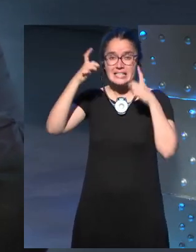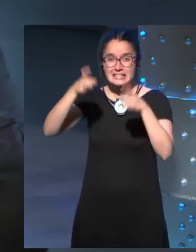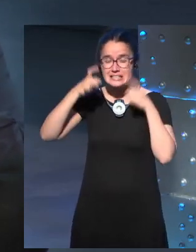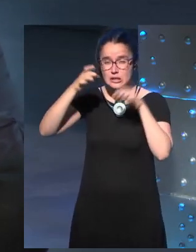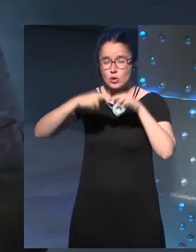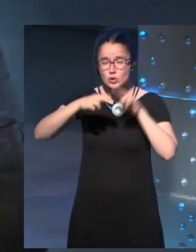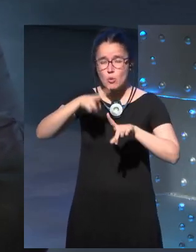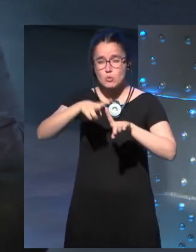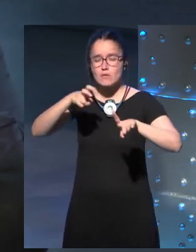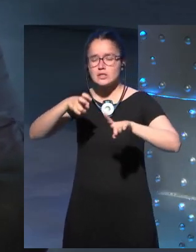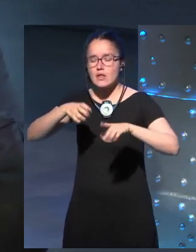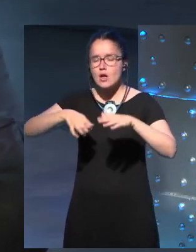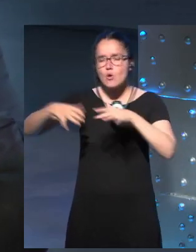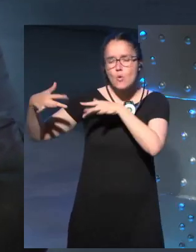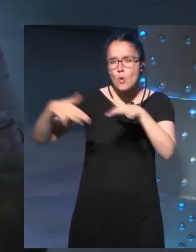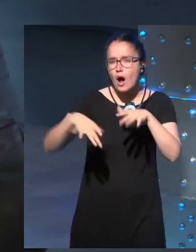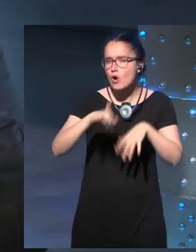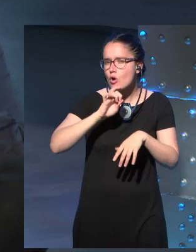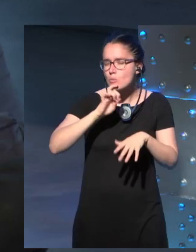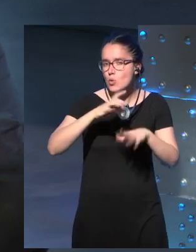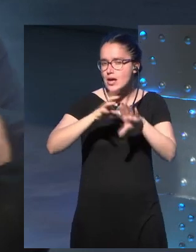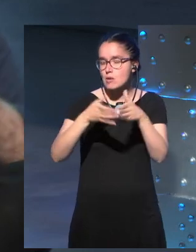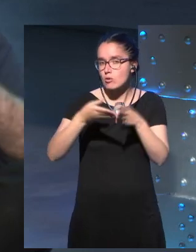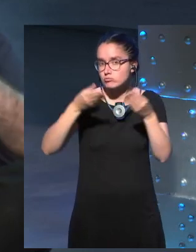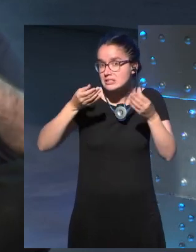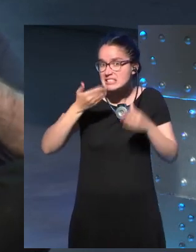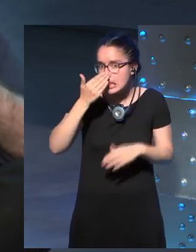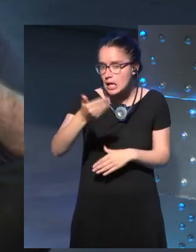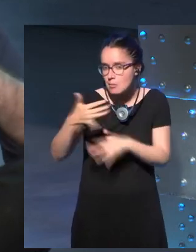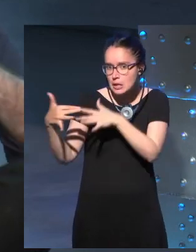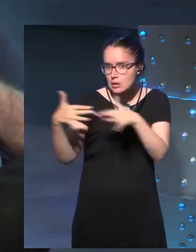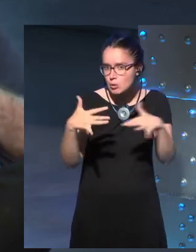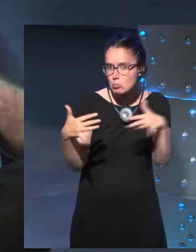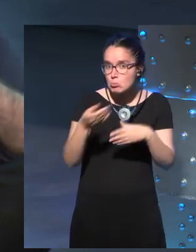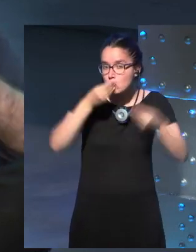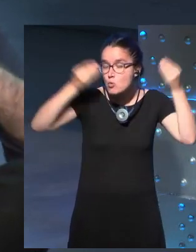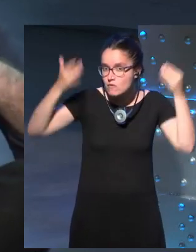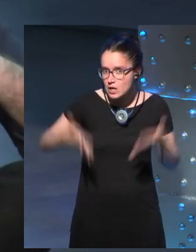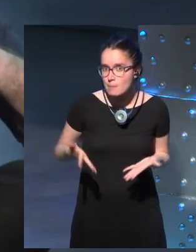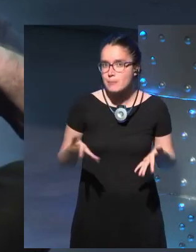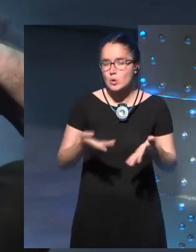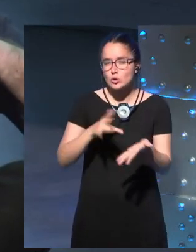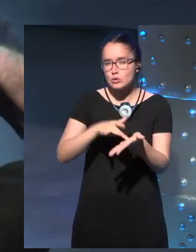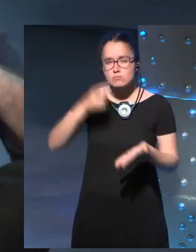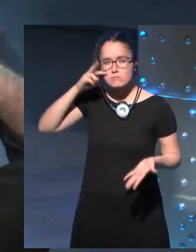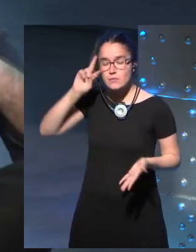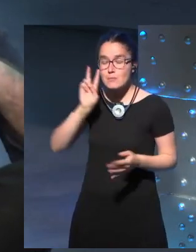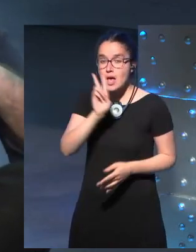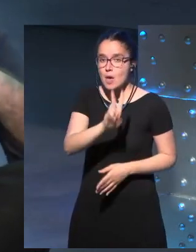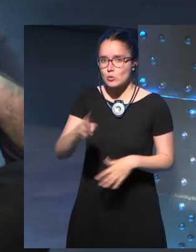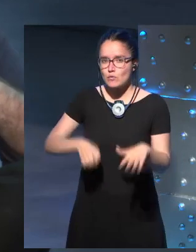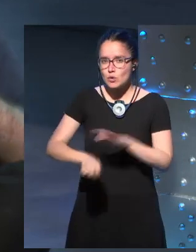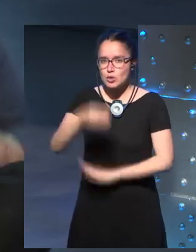and a team which is very exciting to watch. So I think when we experience football, we experience all